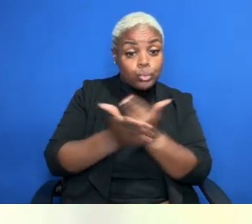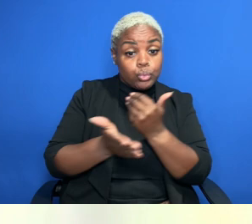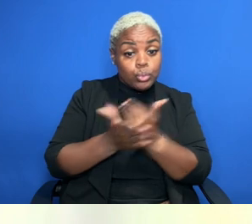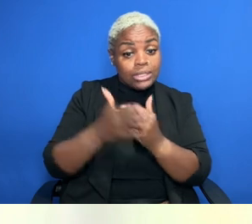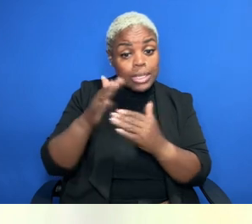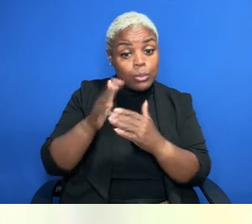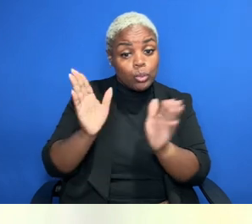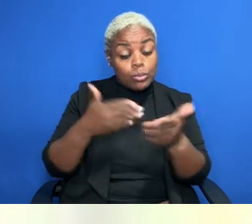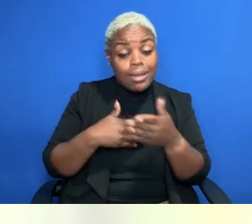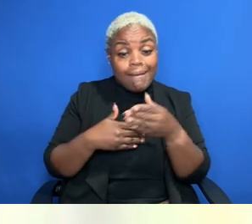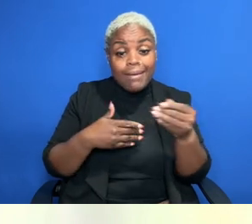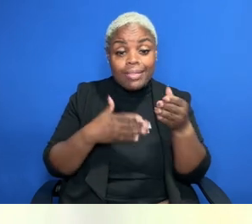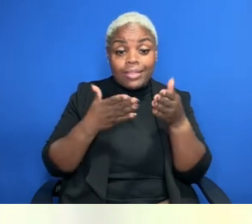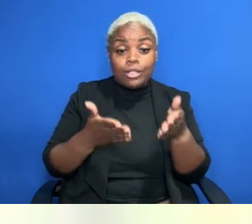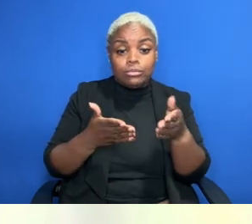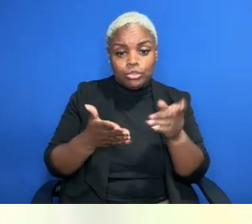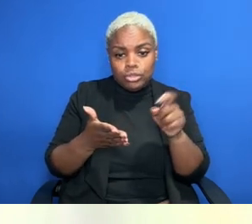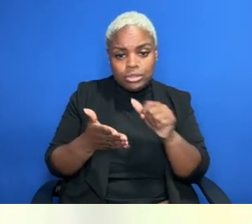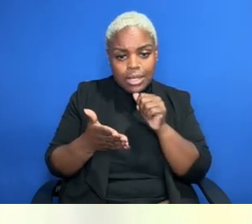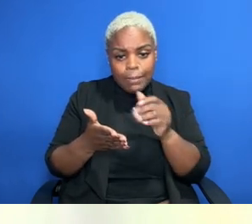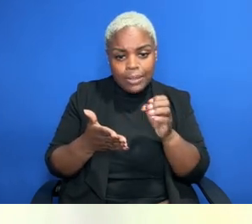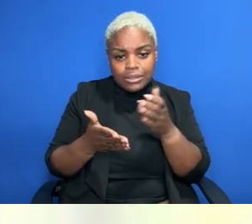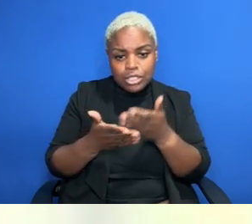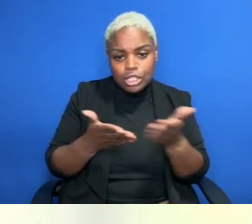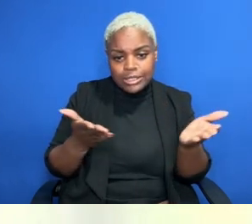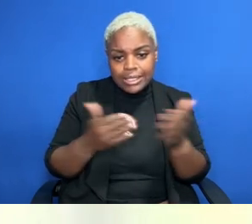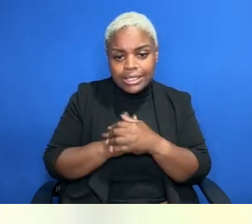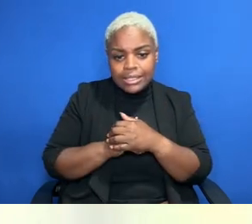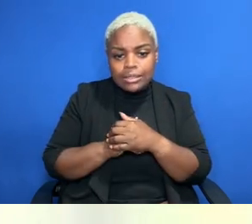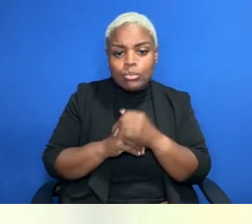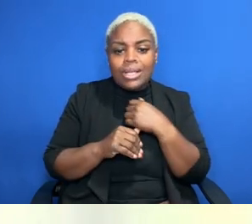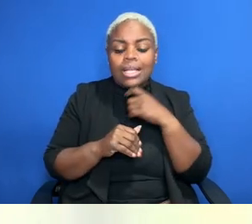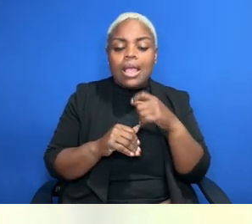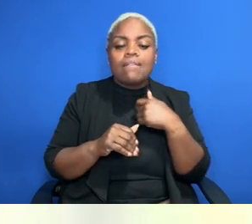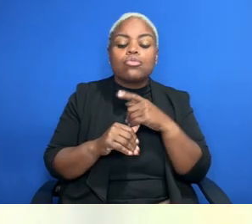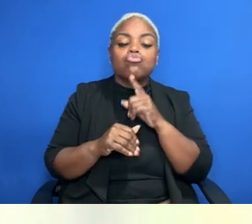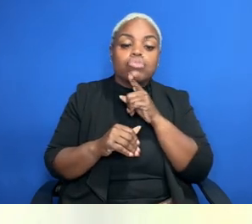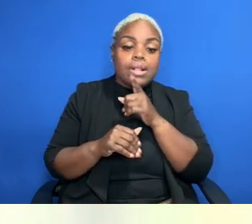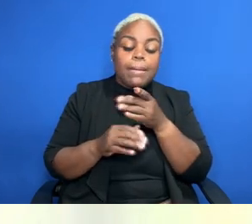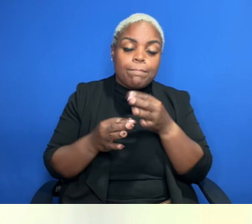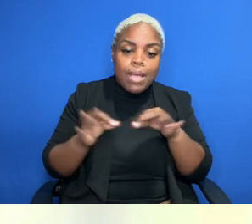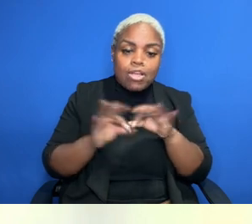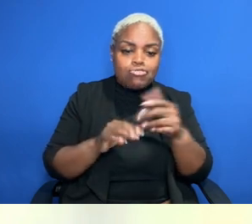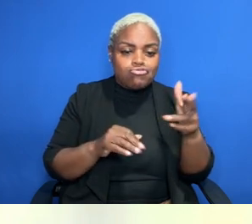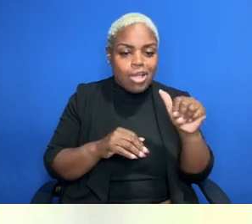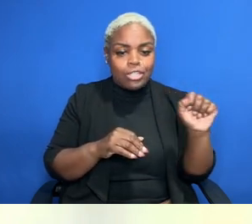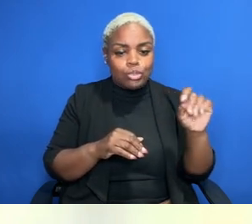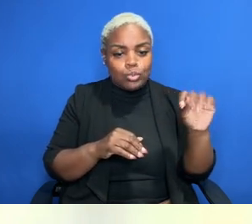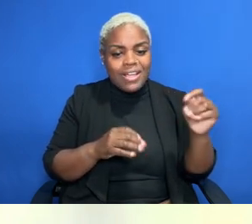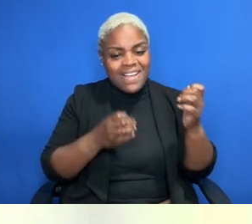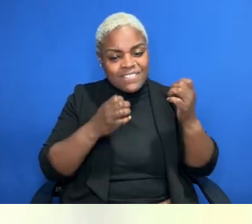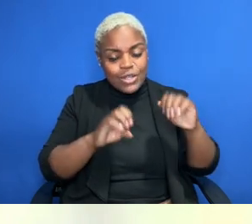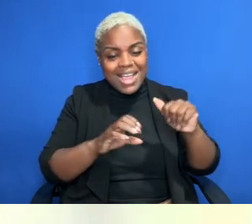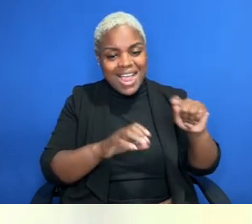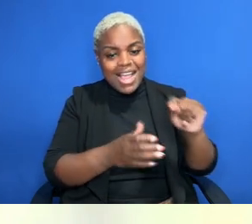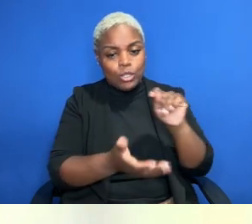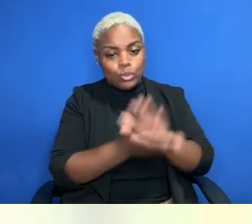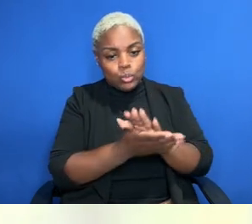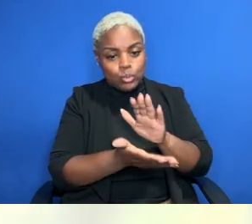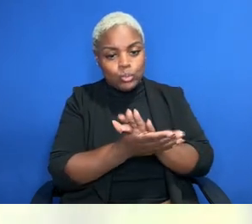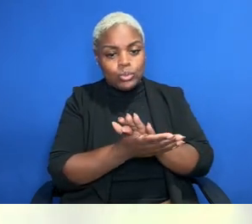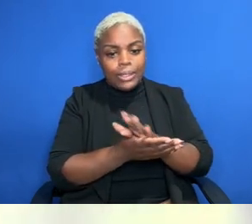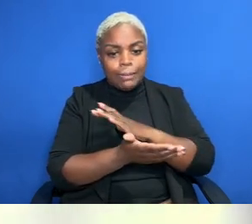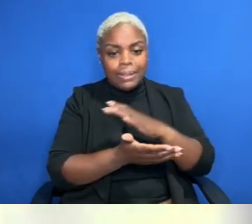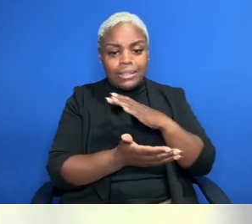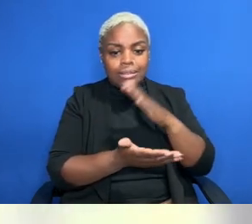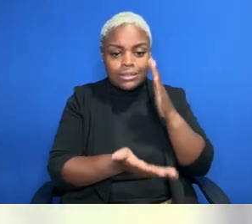new schools with timeout rooms, and there shouldn't be such things. We need to have a real major grassroots effort